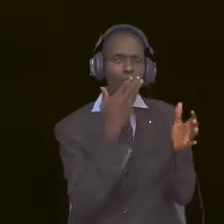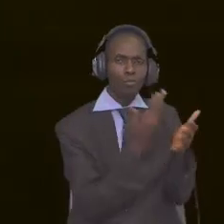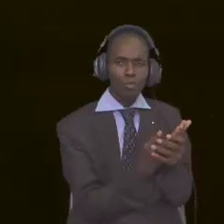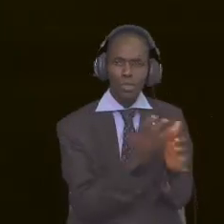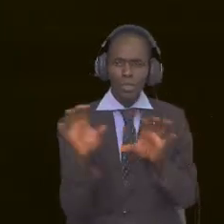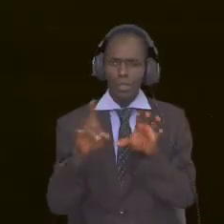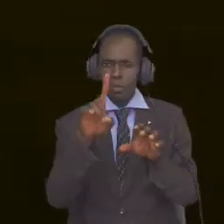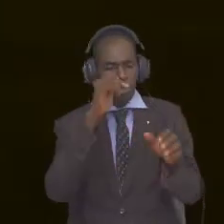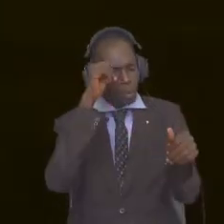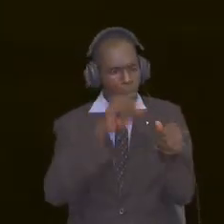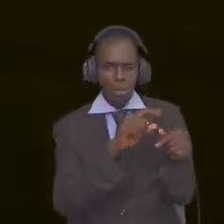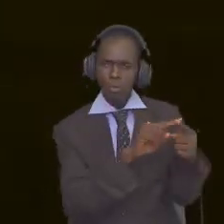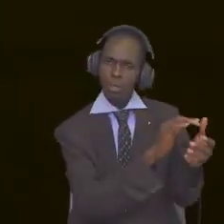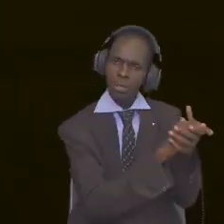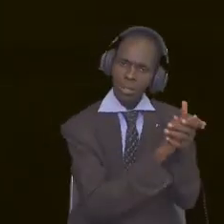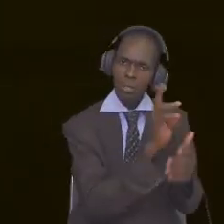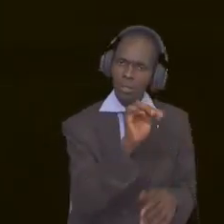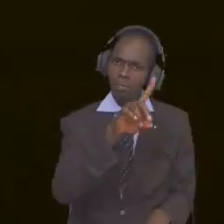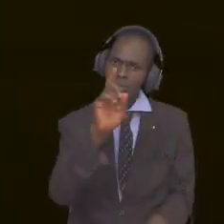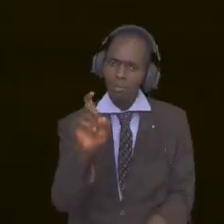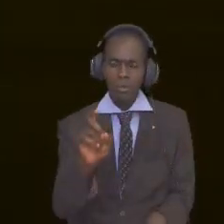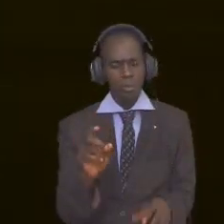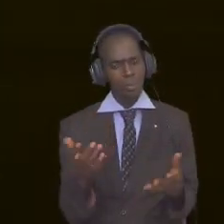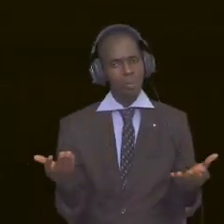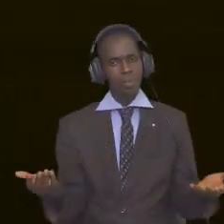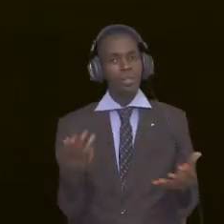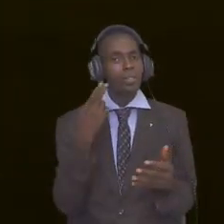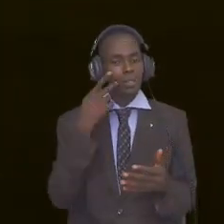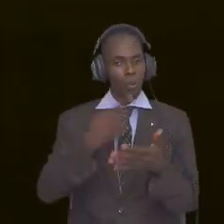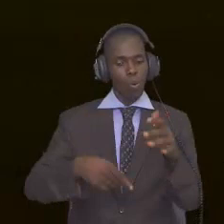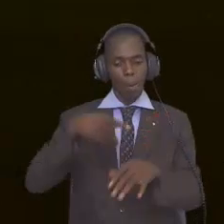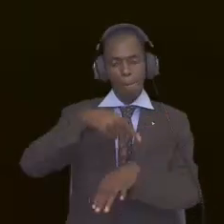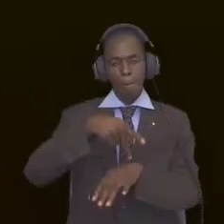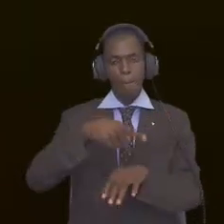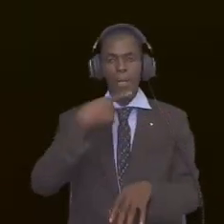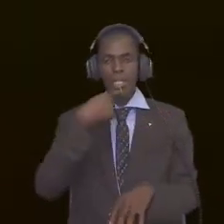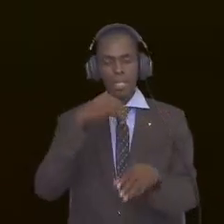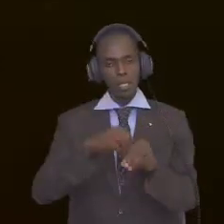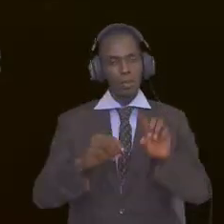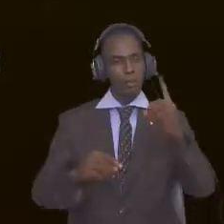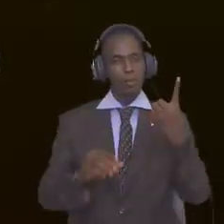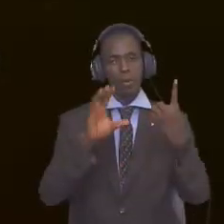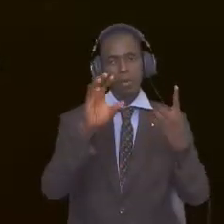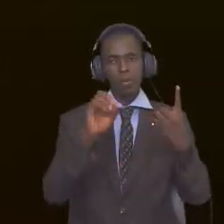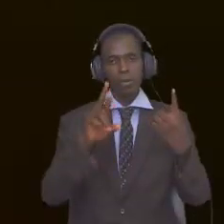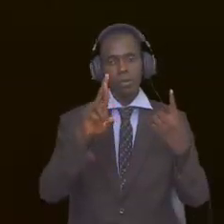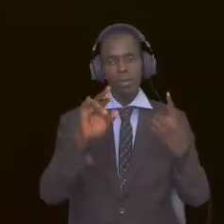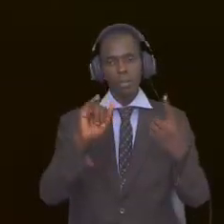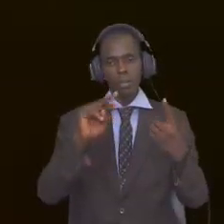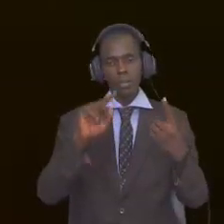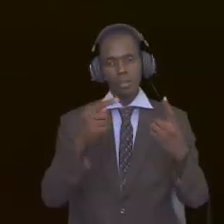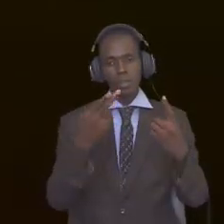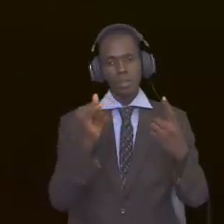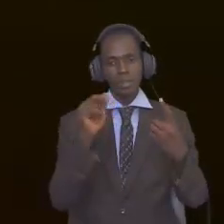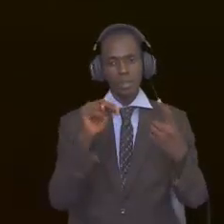you see here, Paul the Apostle said in 1 Corinthians chapter 16, verse 18, the second